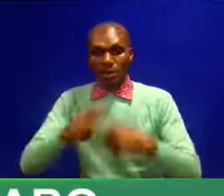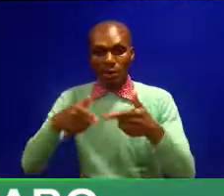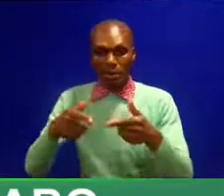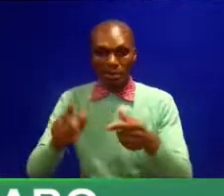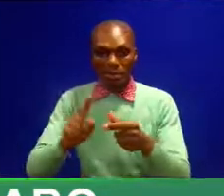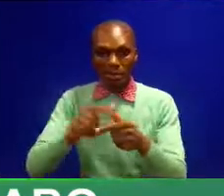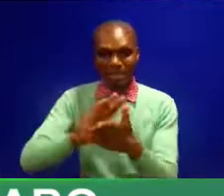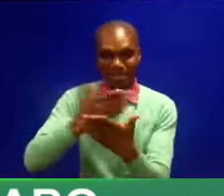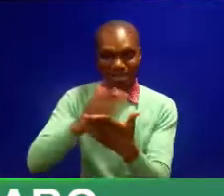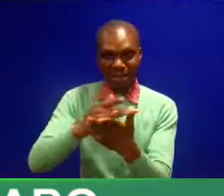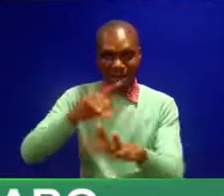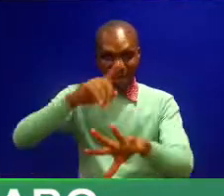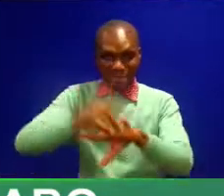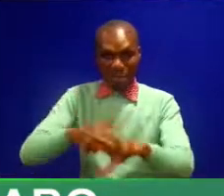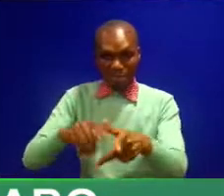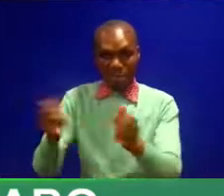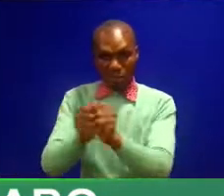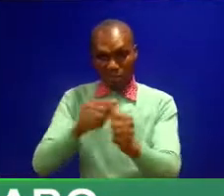share this moment with us.